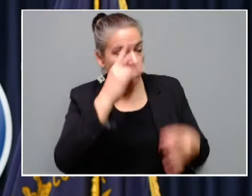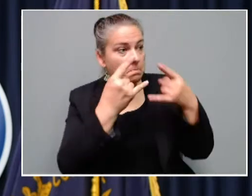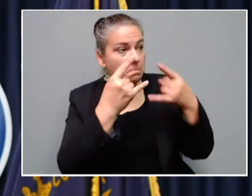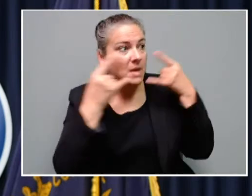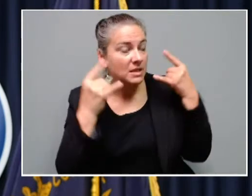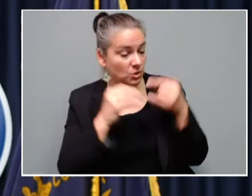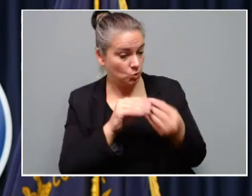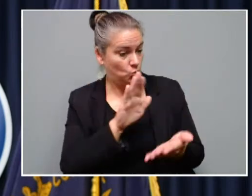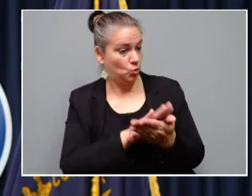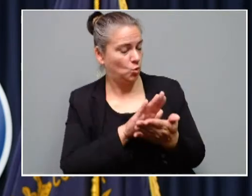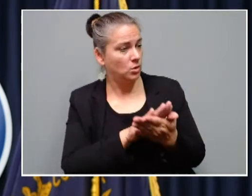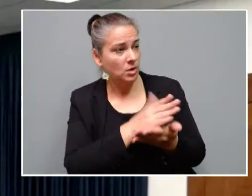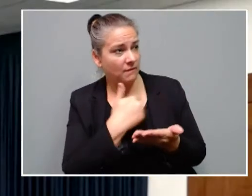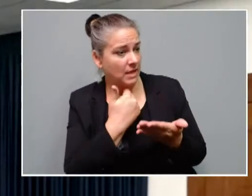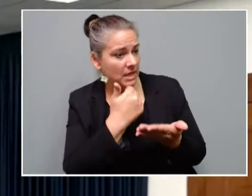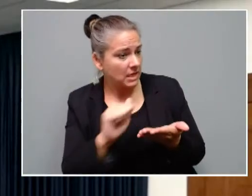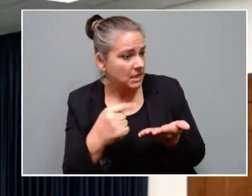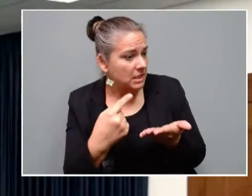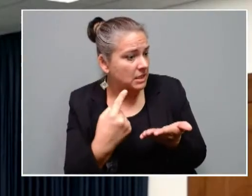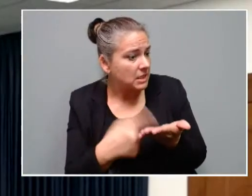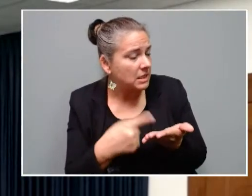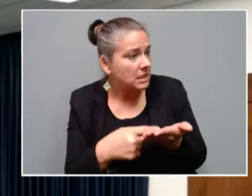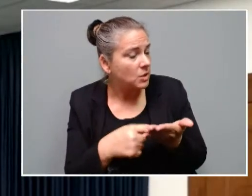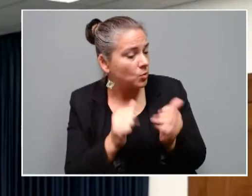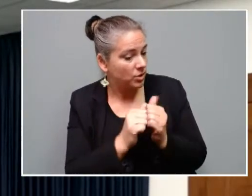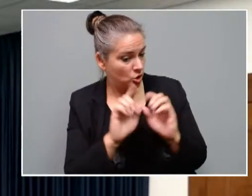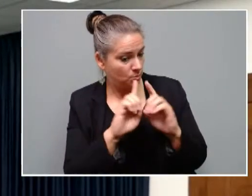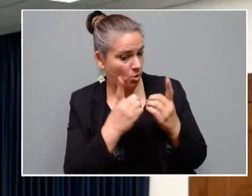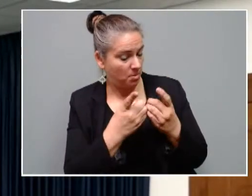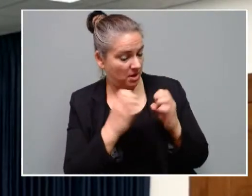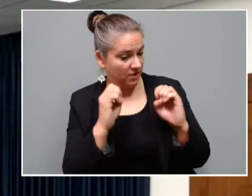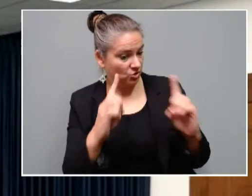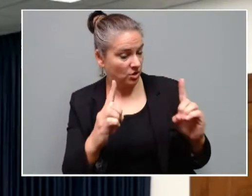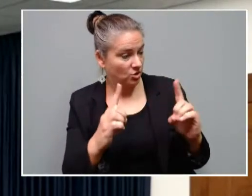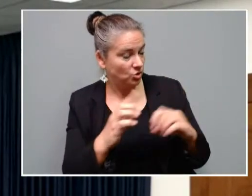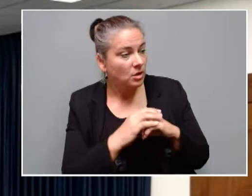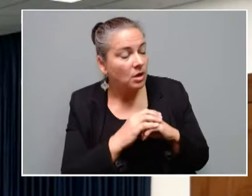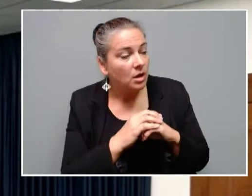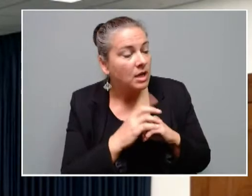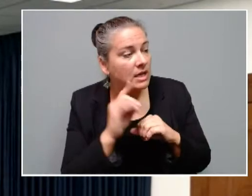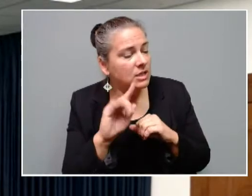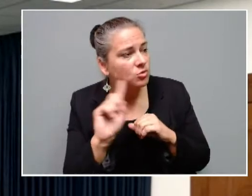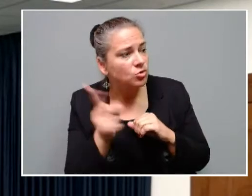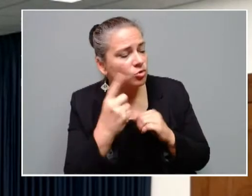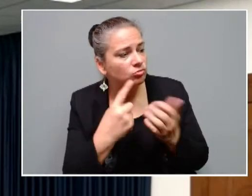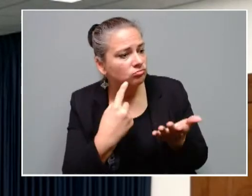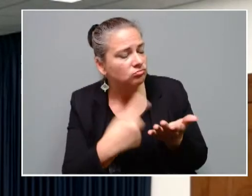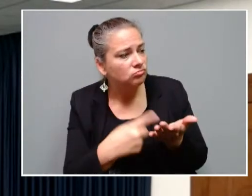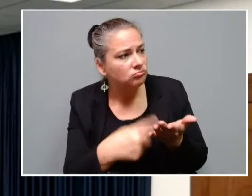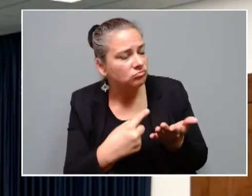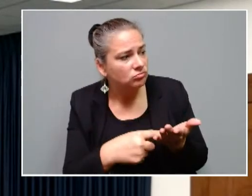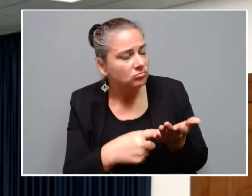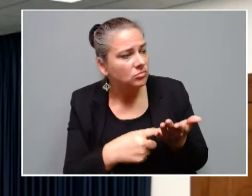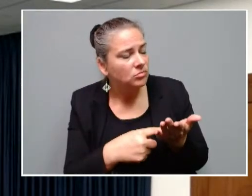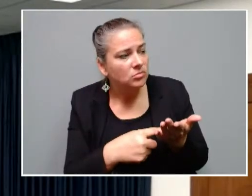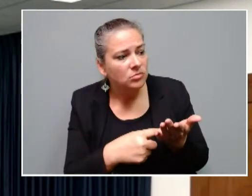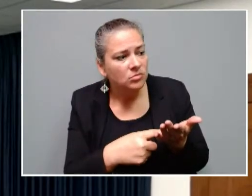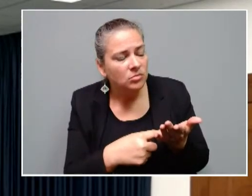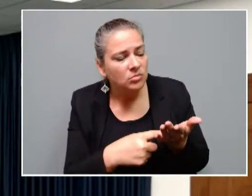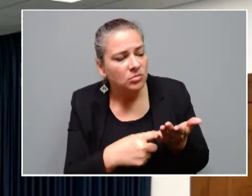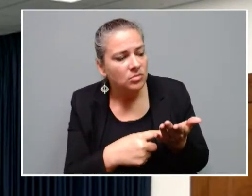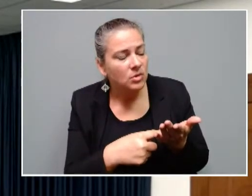any conversations with you and the Department of Education, two districts? I know some said once their county went orange or especially yellow, they